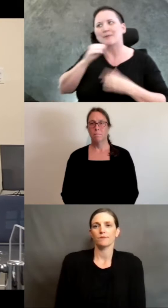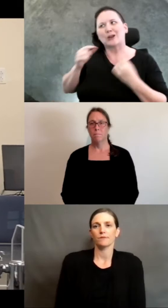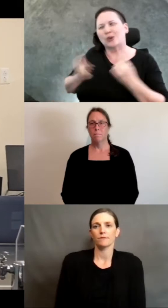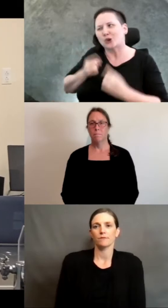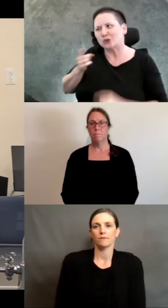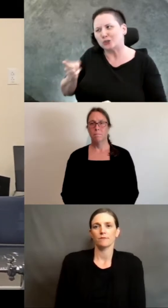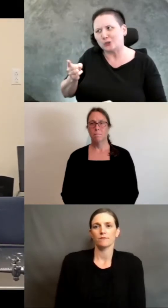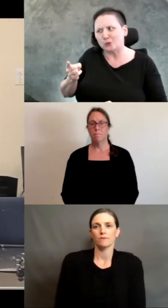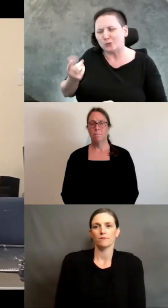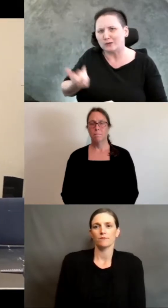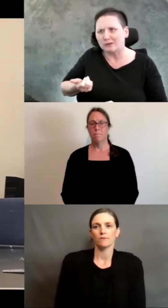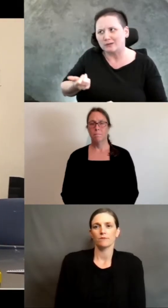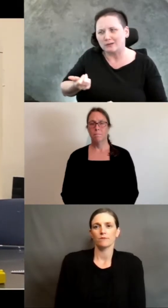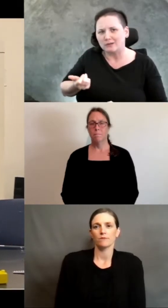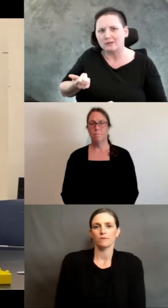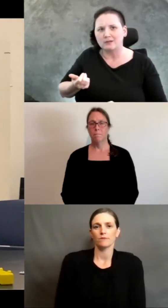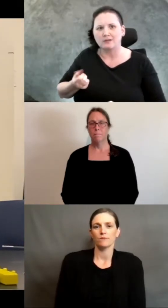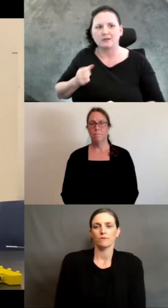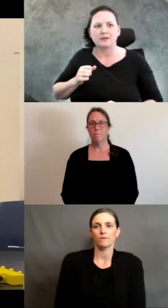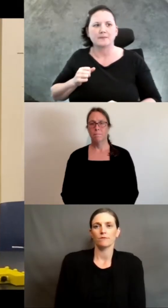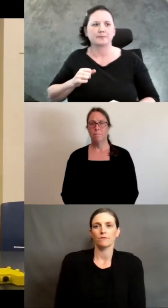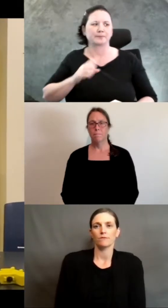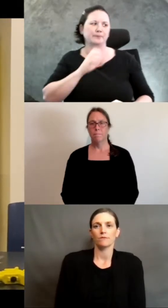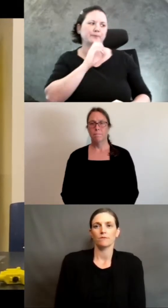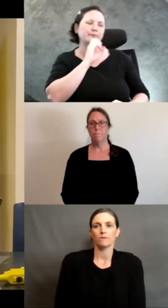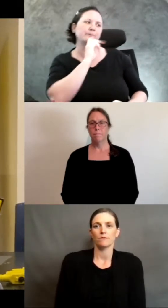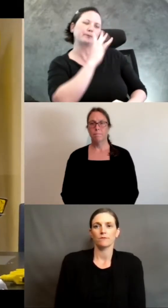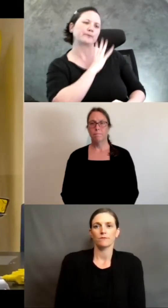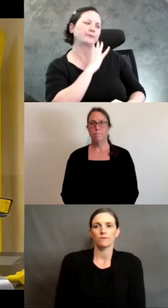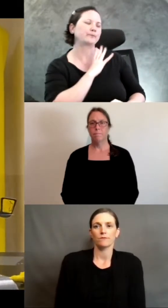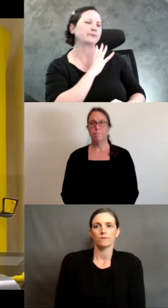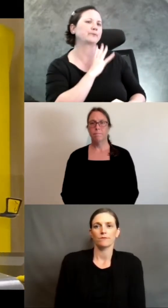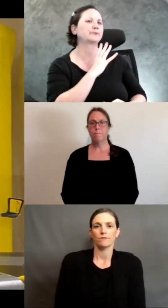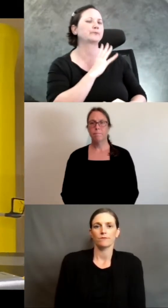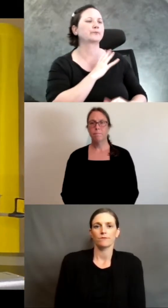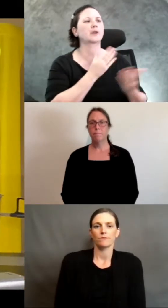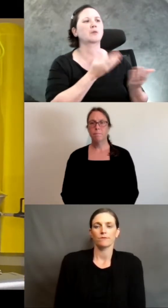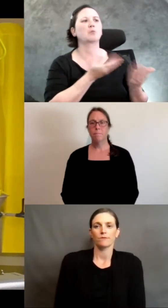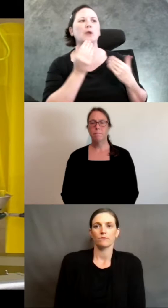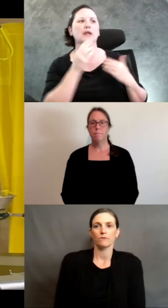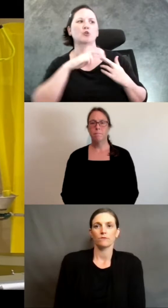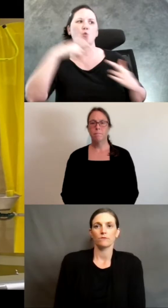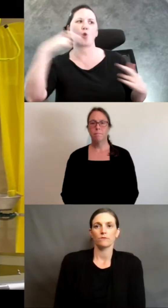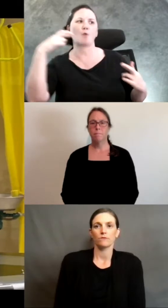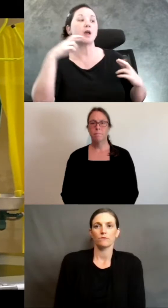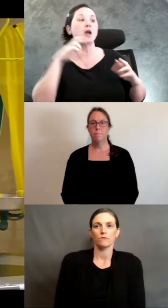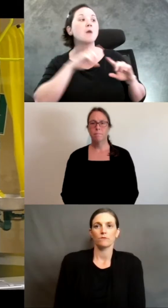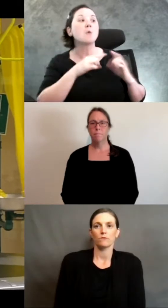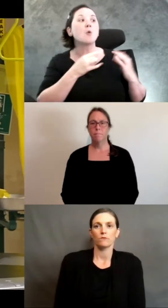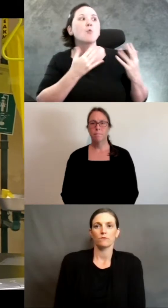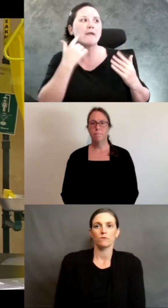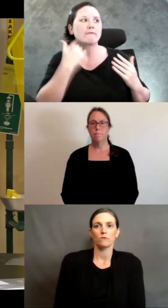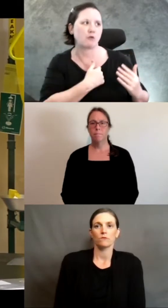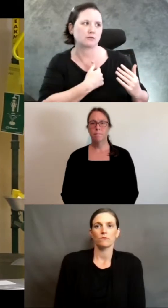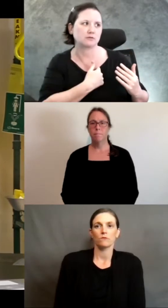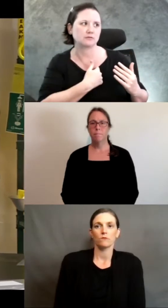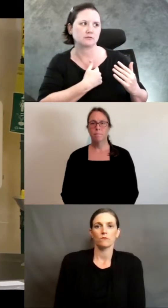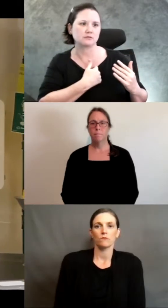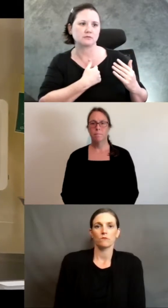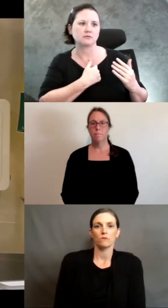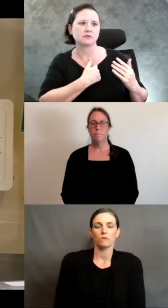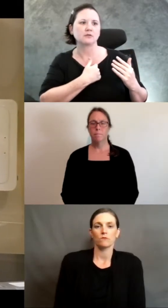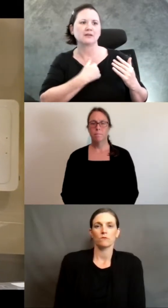asking. Okay, fine. Bring the rope and wait for us. There's